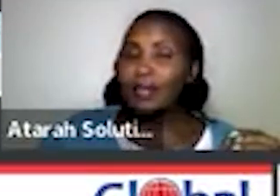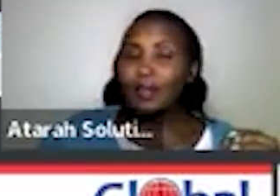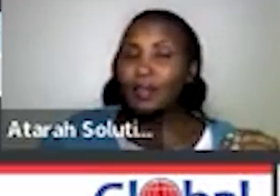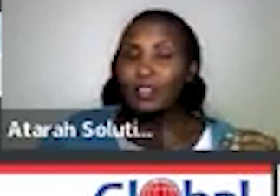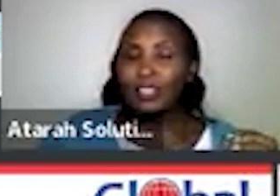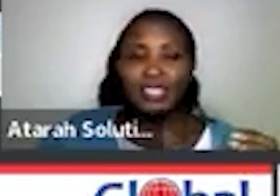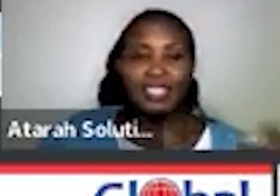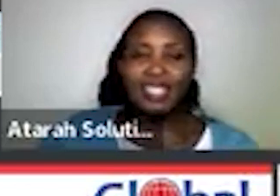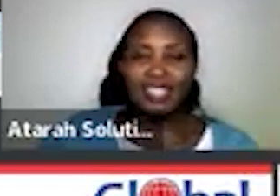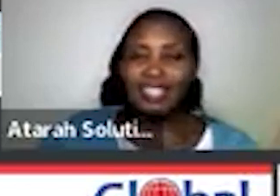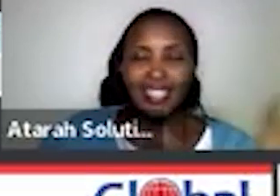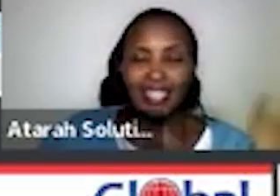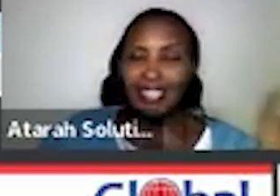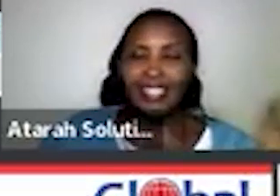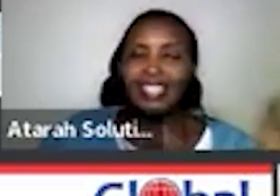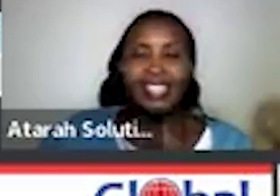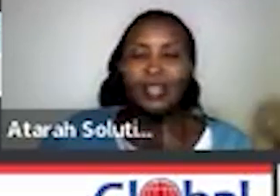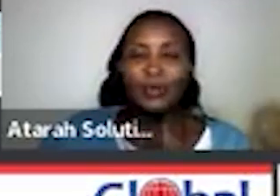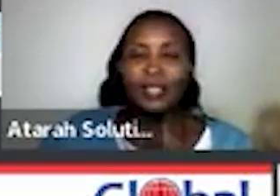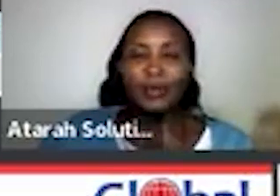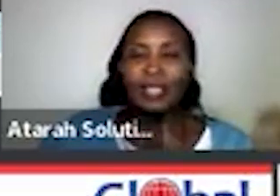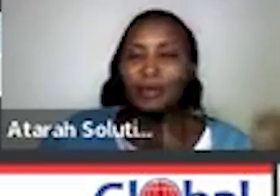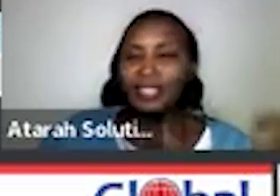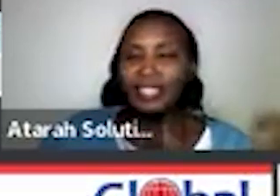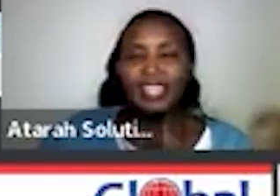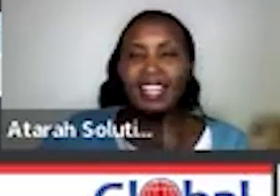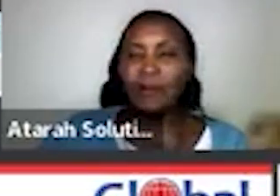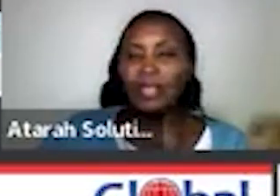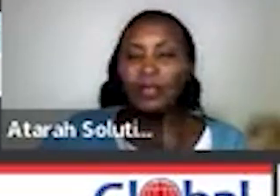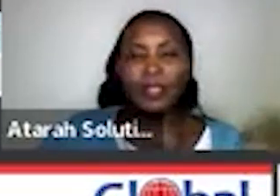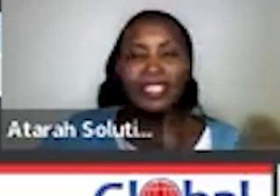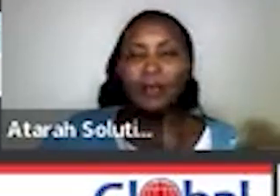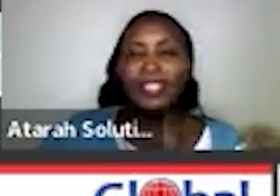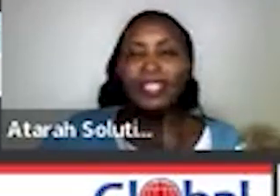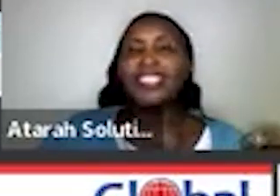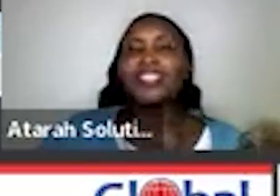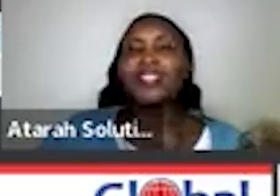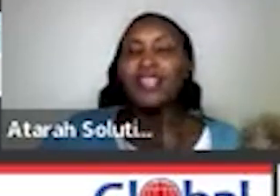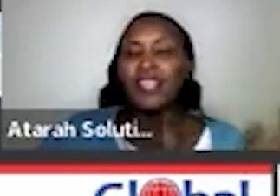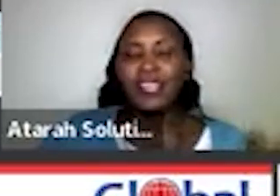some of them are also in church. In the church I go to, sometimes there's a harambe and you hear